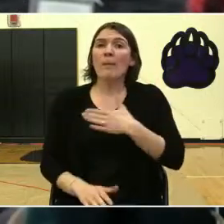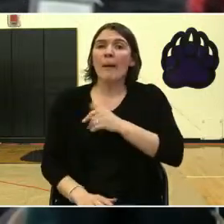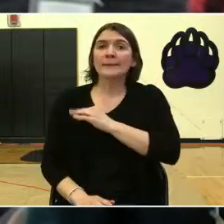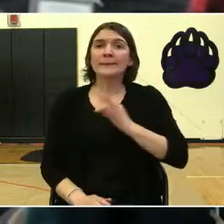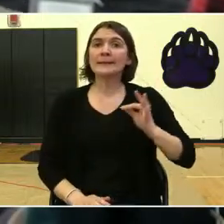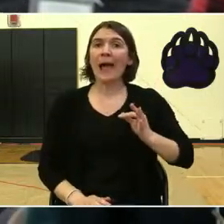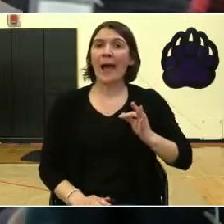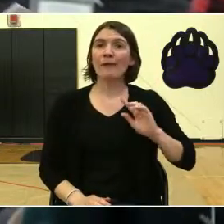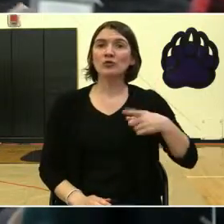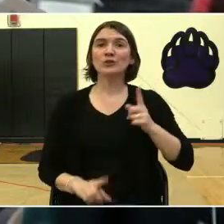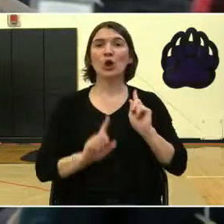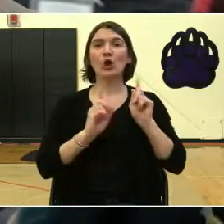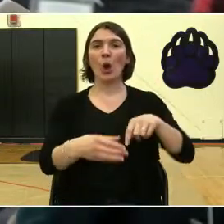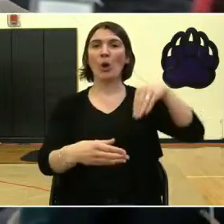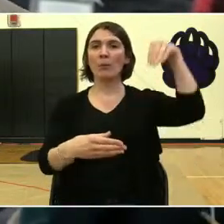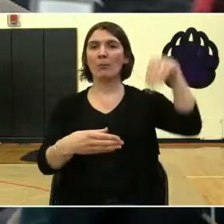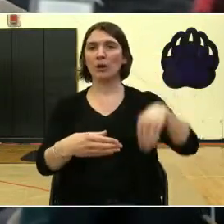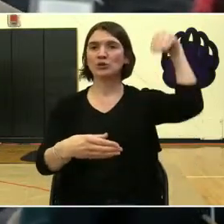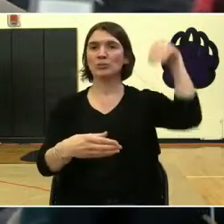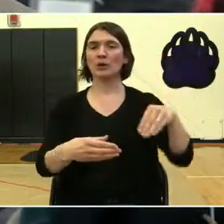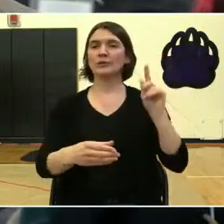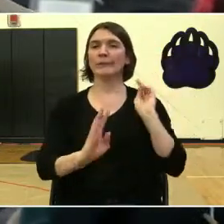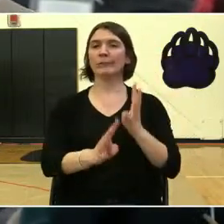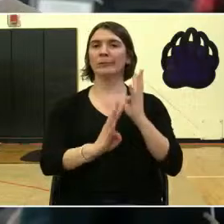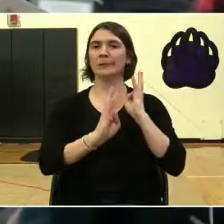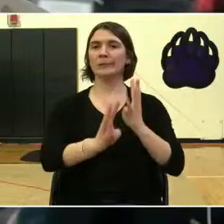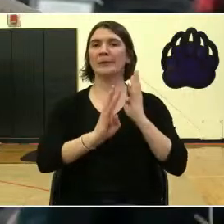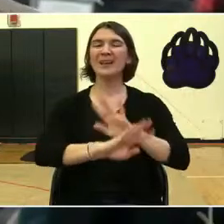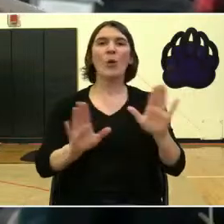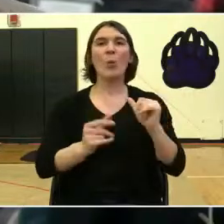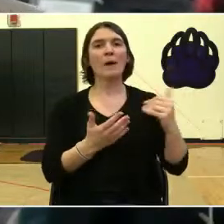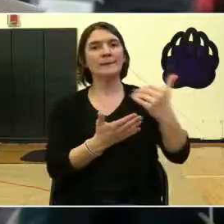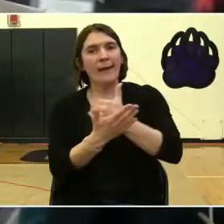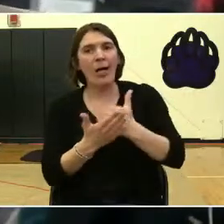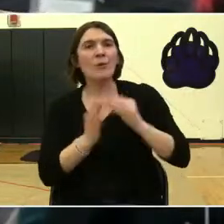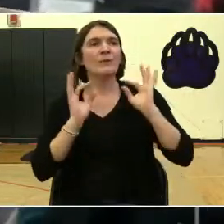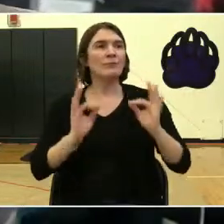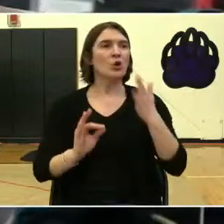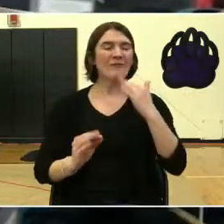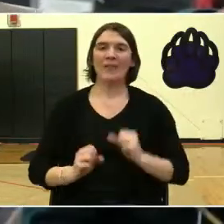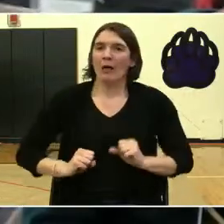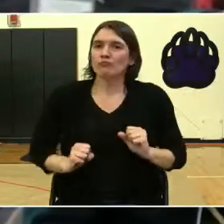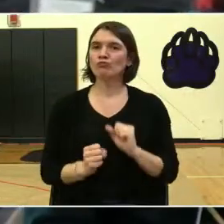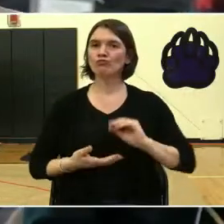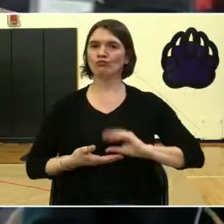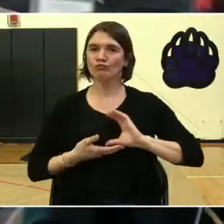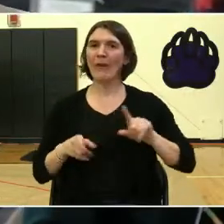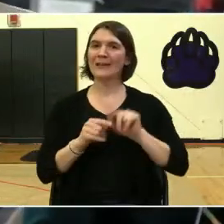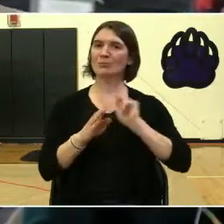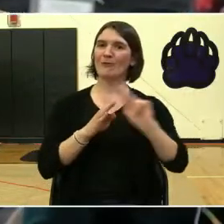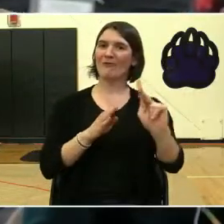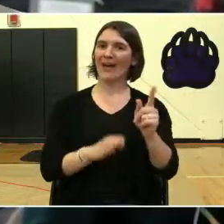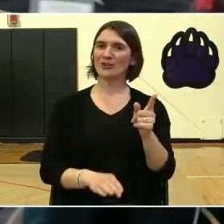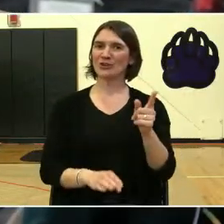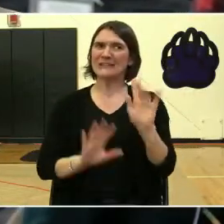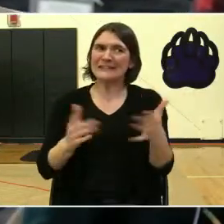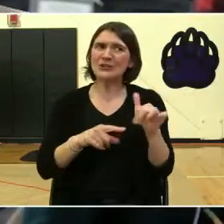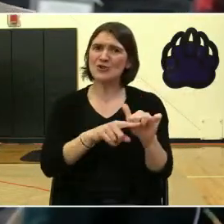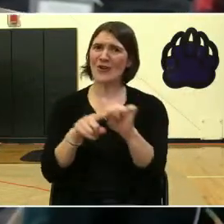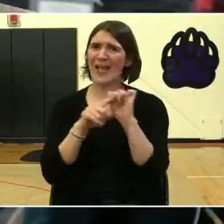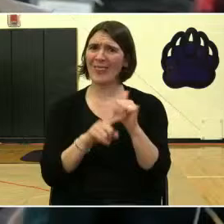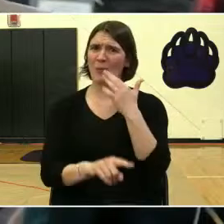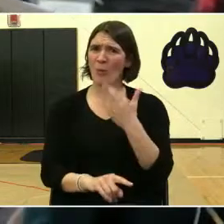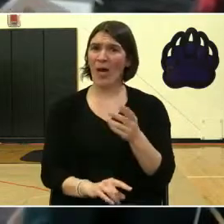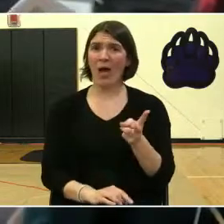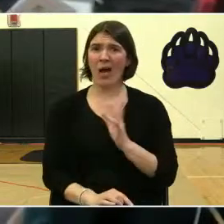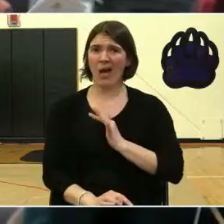to just go and punch in a clock hourly he wanted them to be salary and growing as um professionals and training